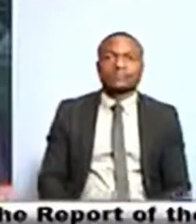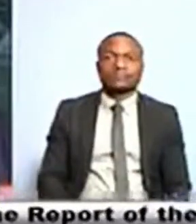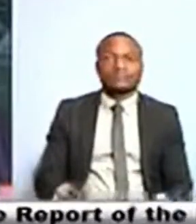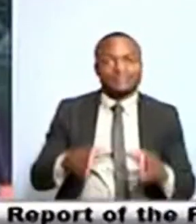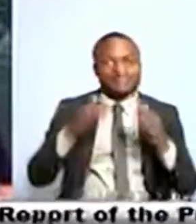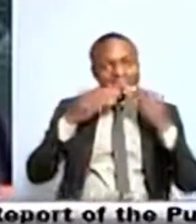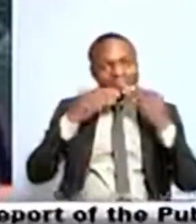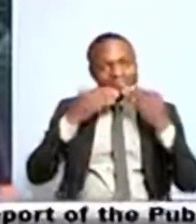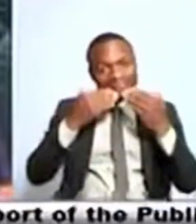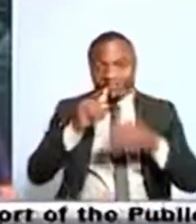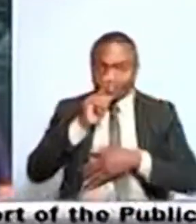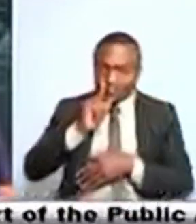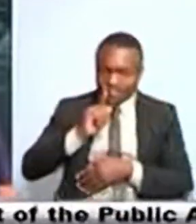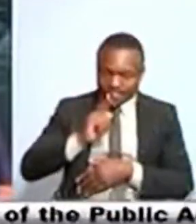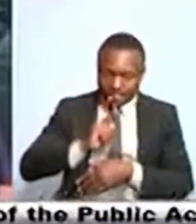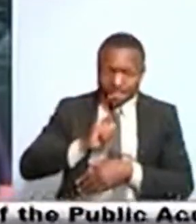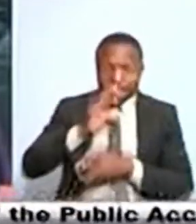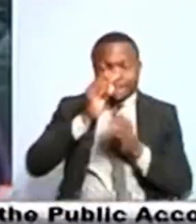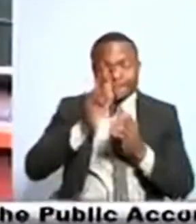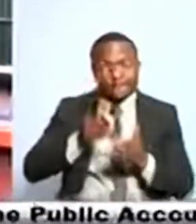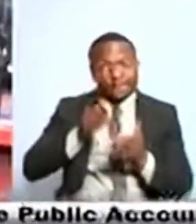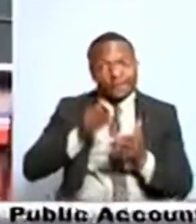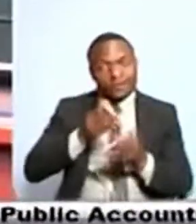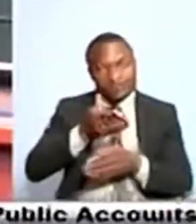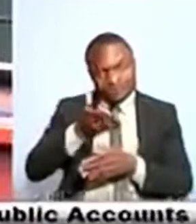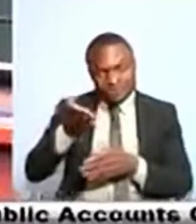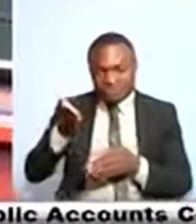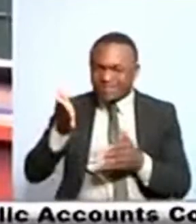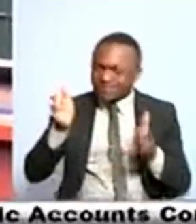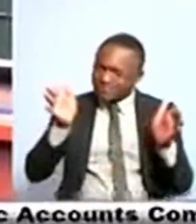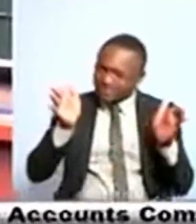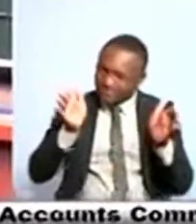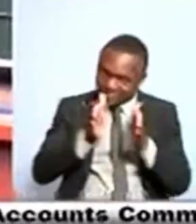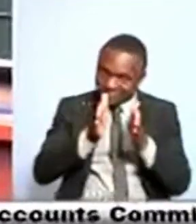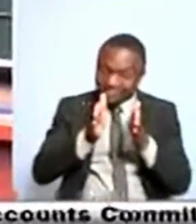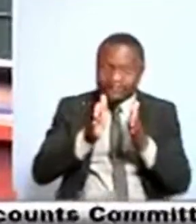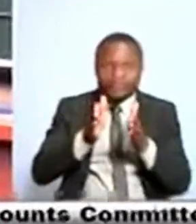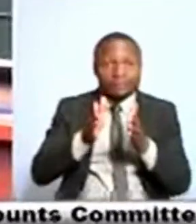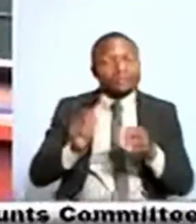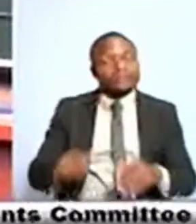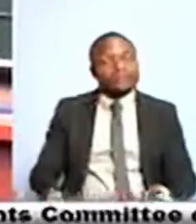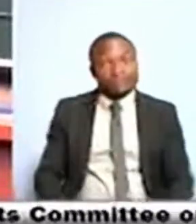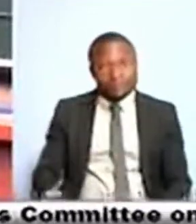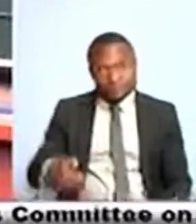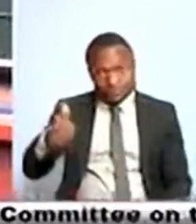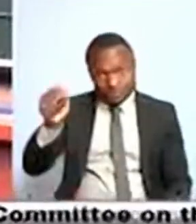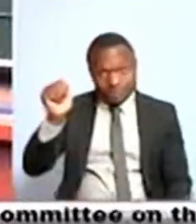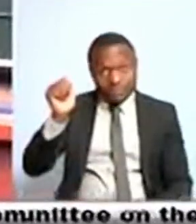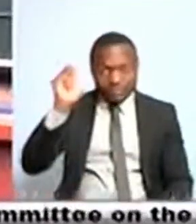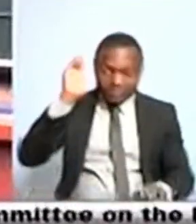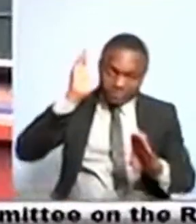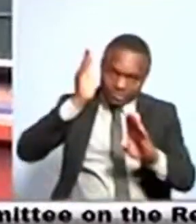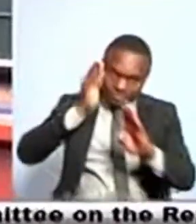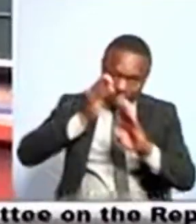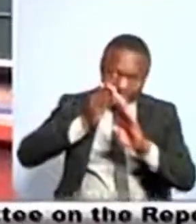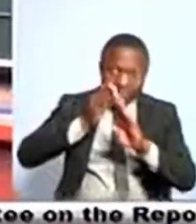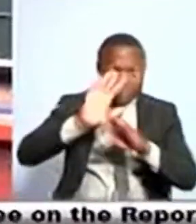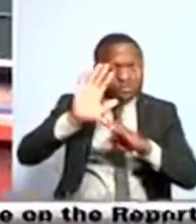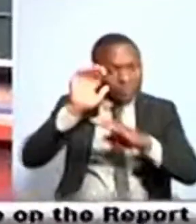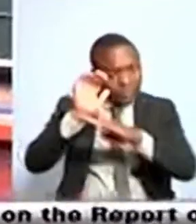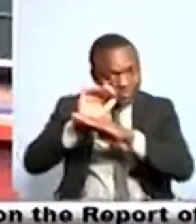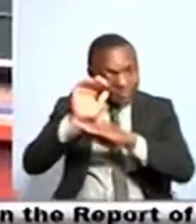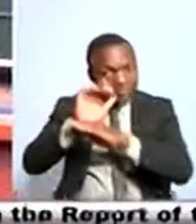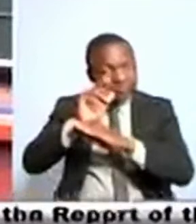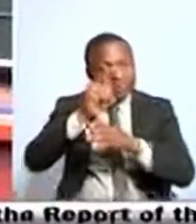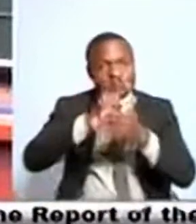Thank you, Madam Speaker. I'll be fairly brief, and I want to confine my comments to what has come out in